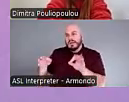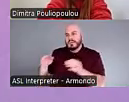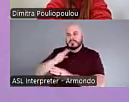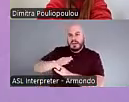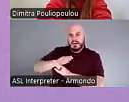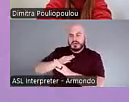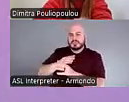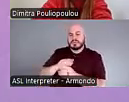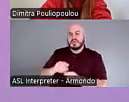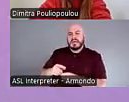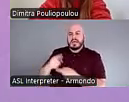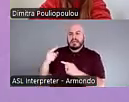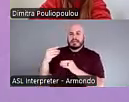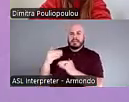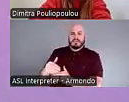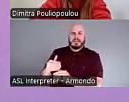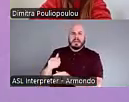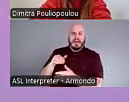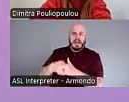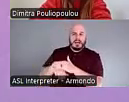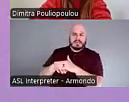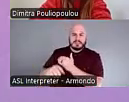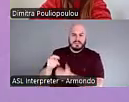to therapy. So